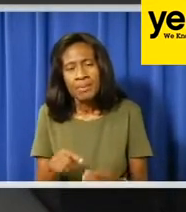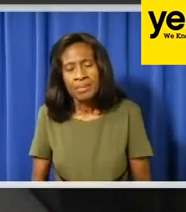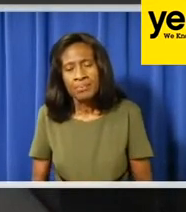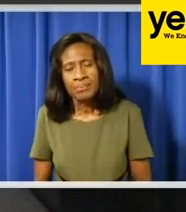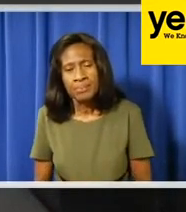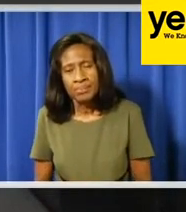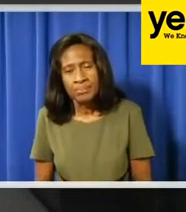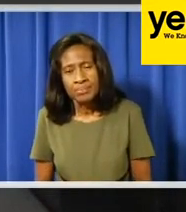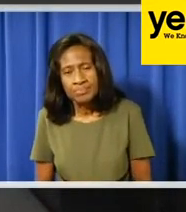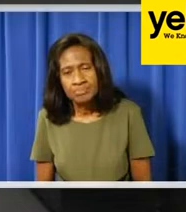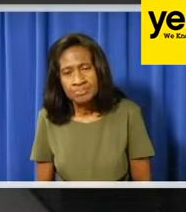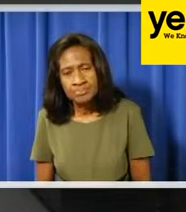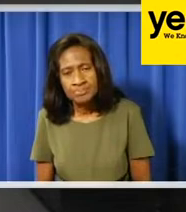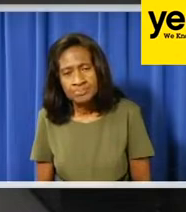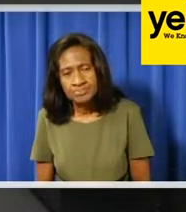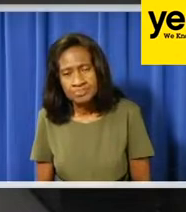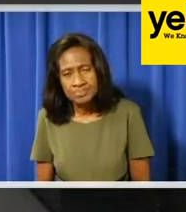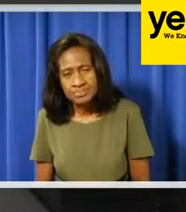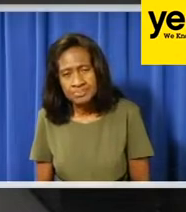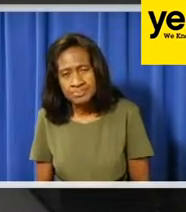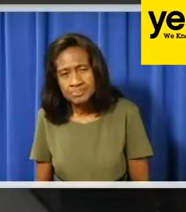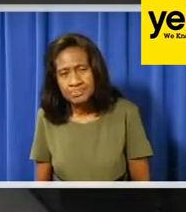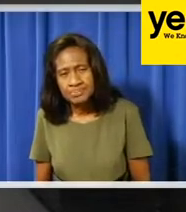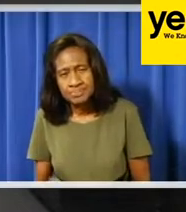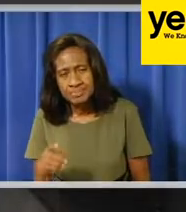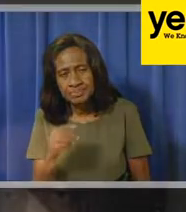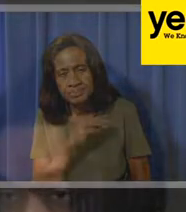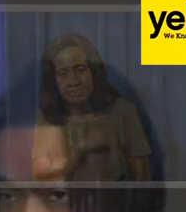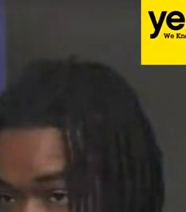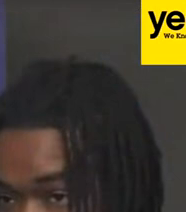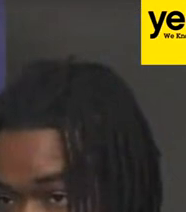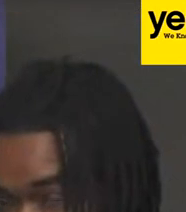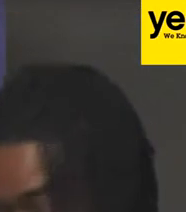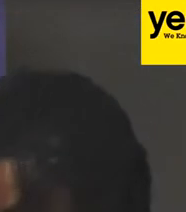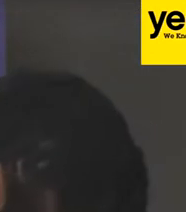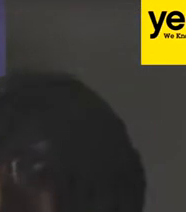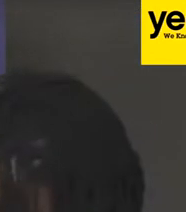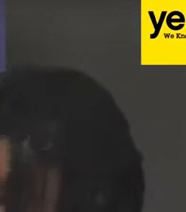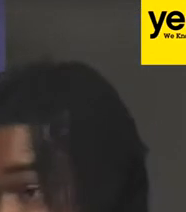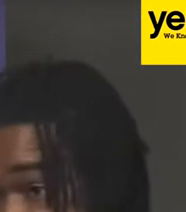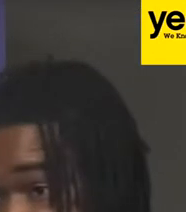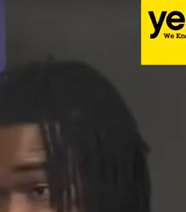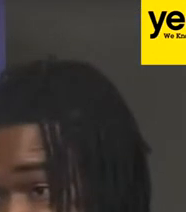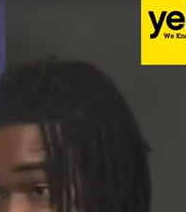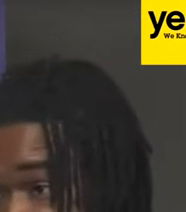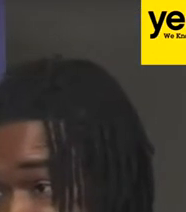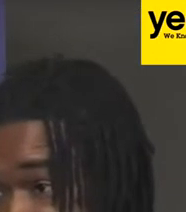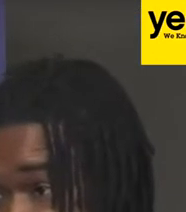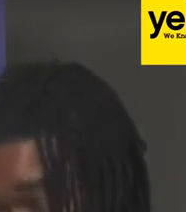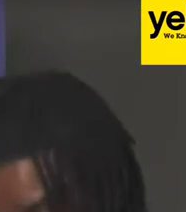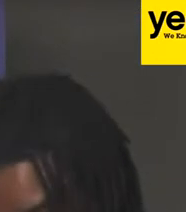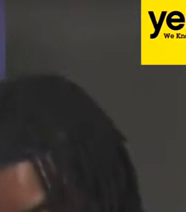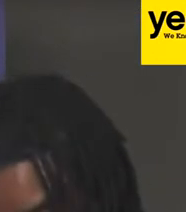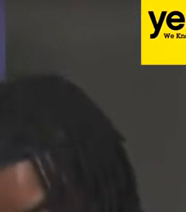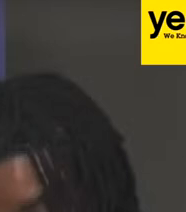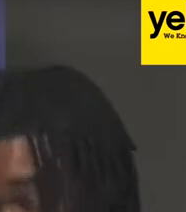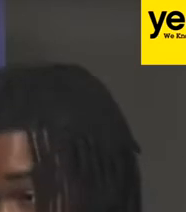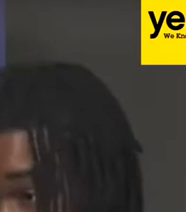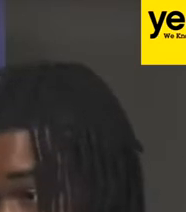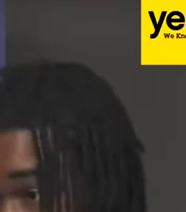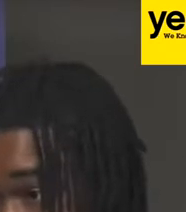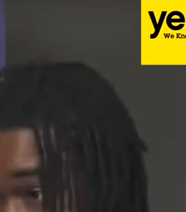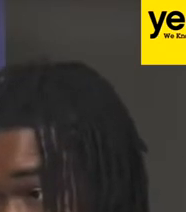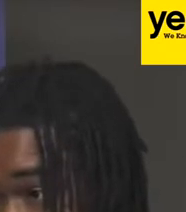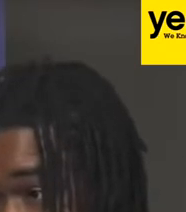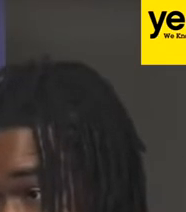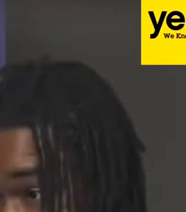Perhaps Minister Bryan or Minister Turner might be able to take this one. Several people have been asking, in light